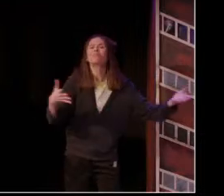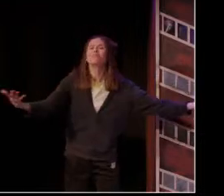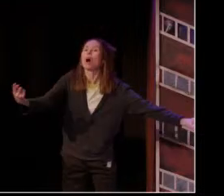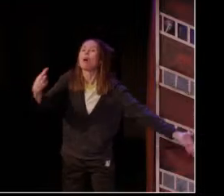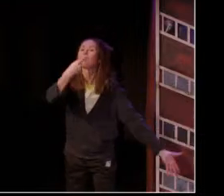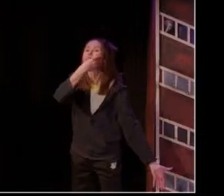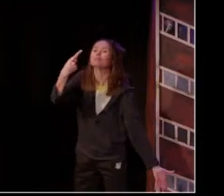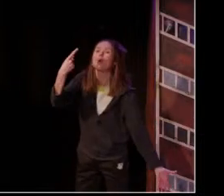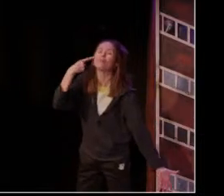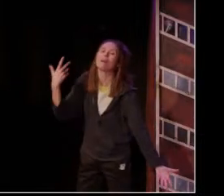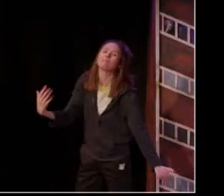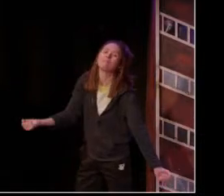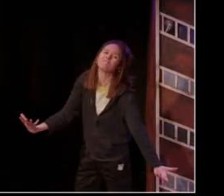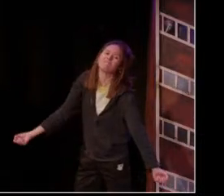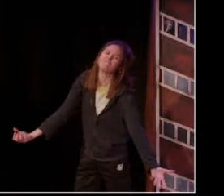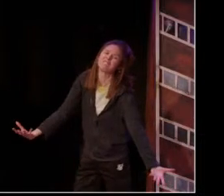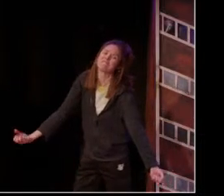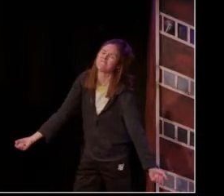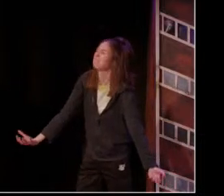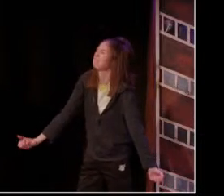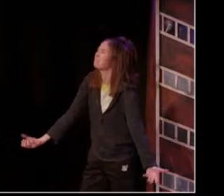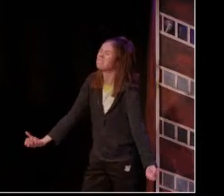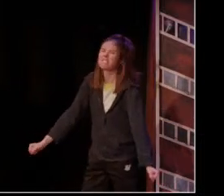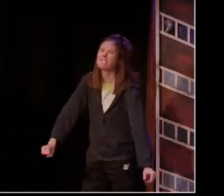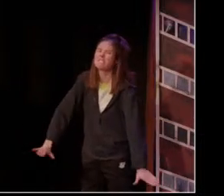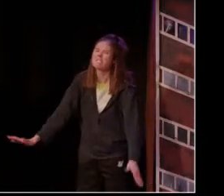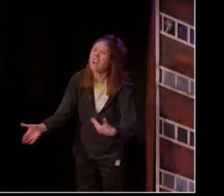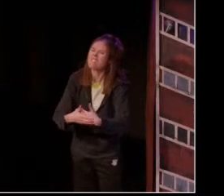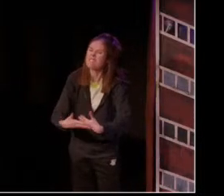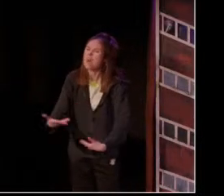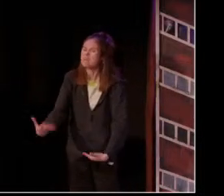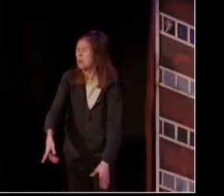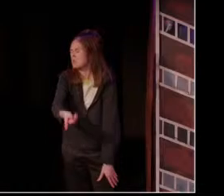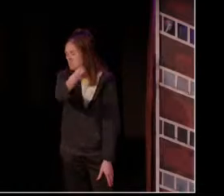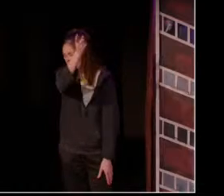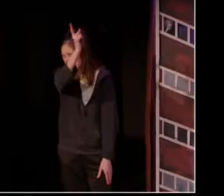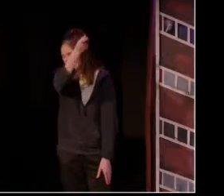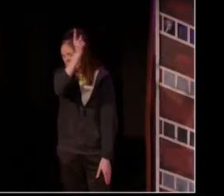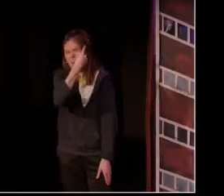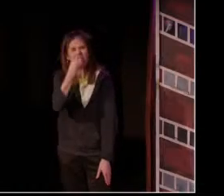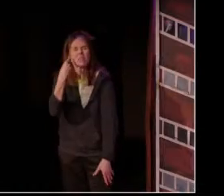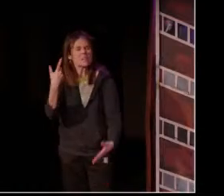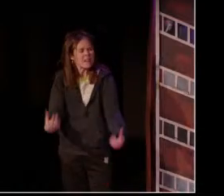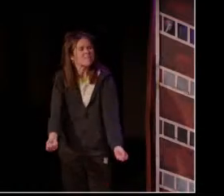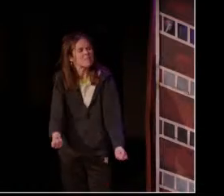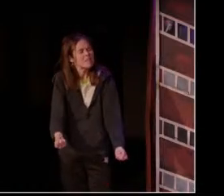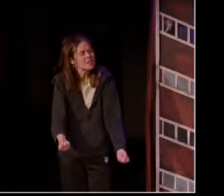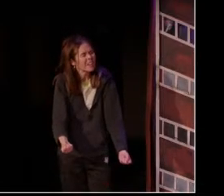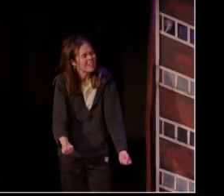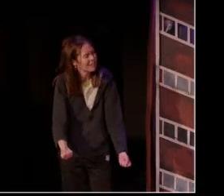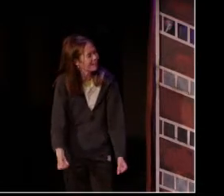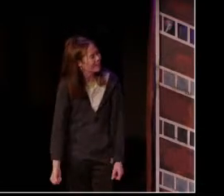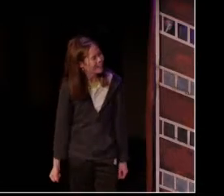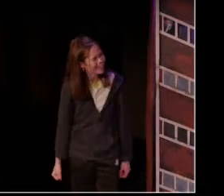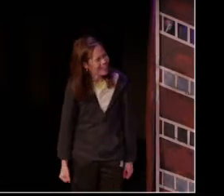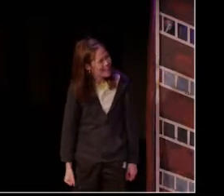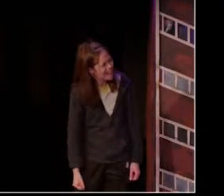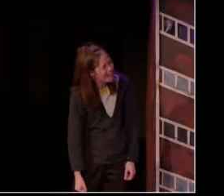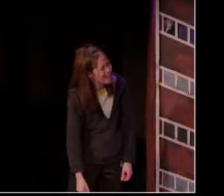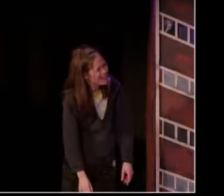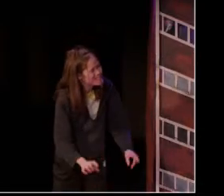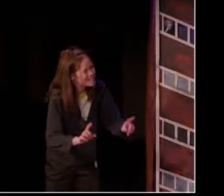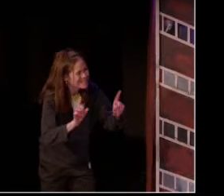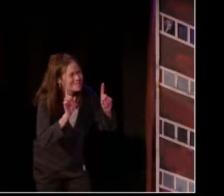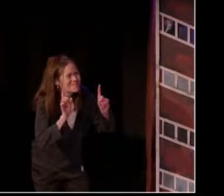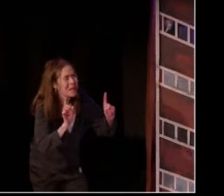to be proven true, rank first amongst the evidences that sure upon the truth that push on this proceeding. Yet, for greater evidence still, for in a